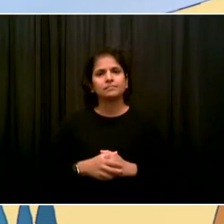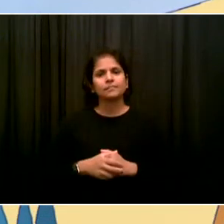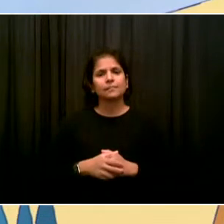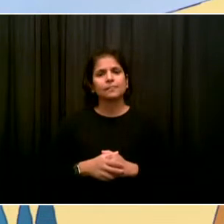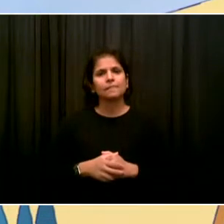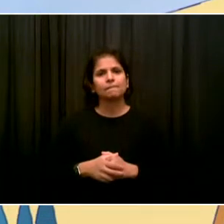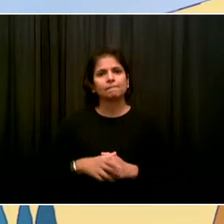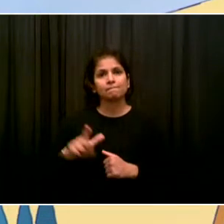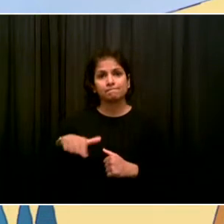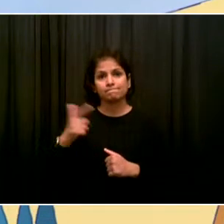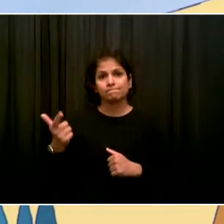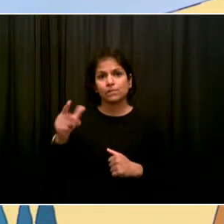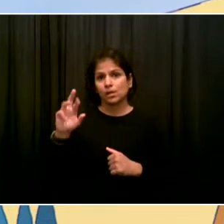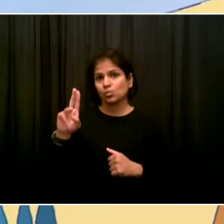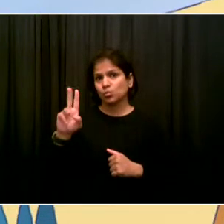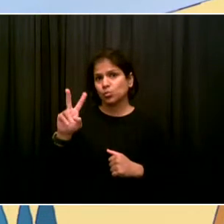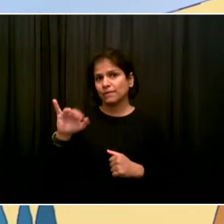Hamodia.